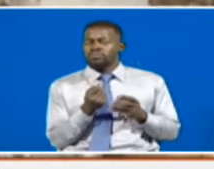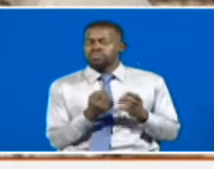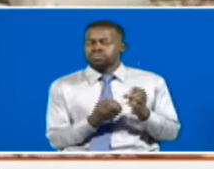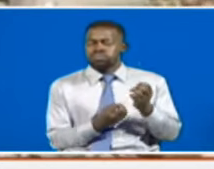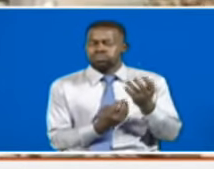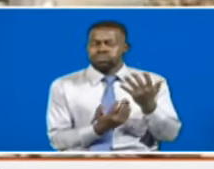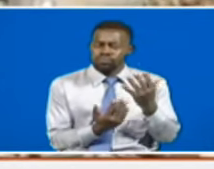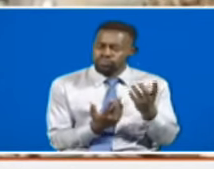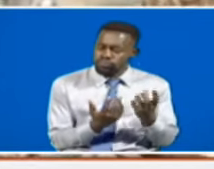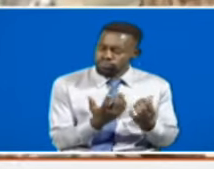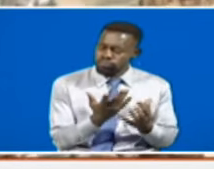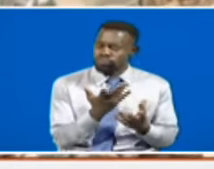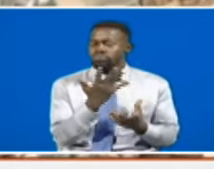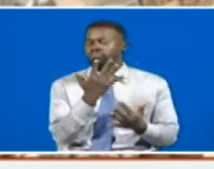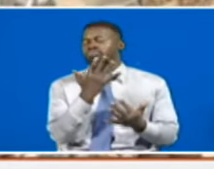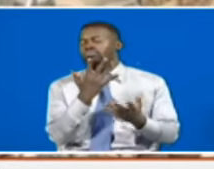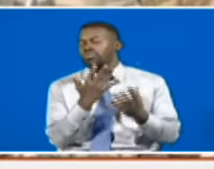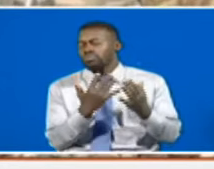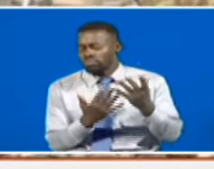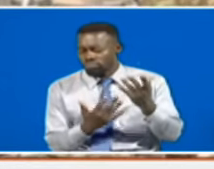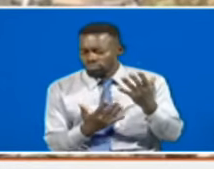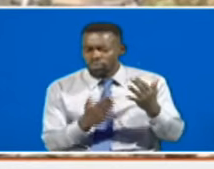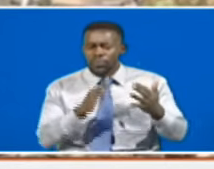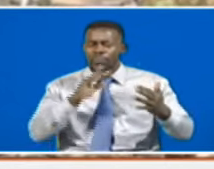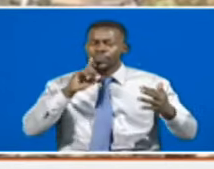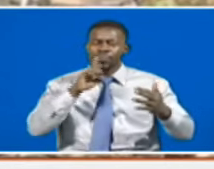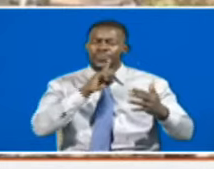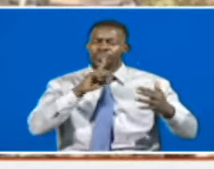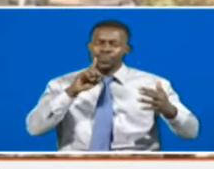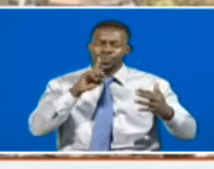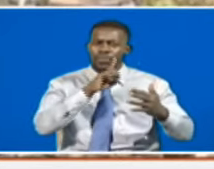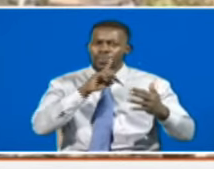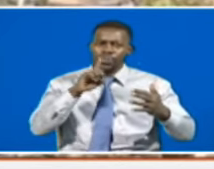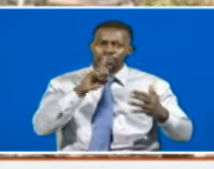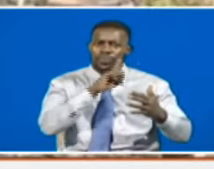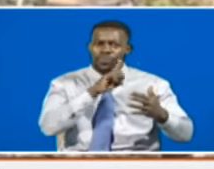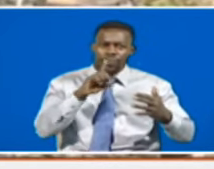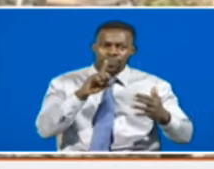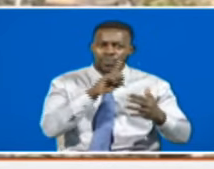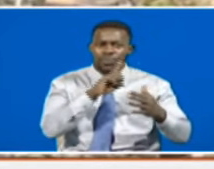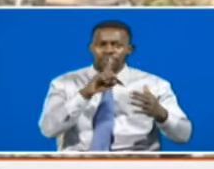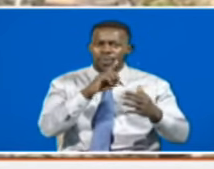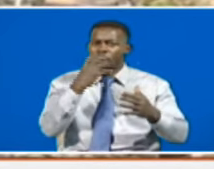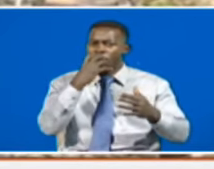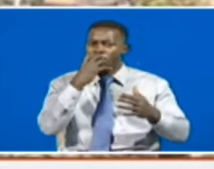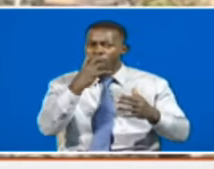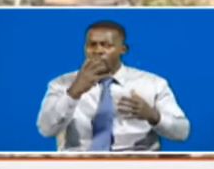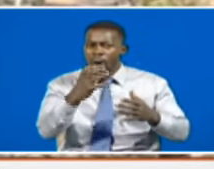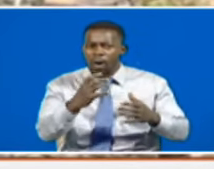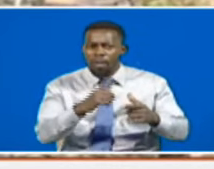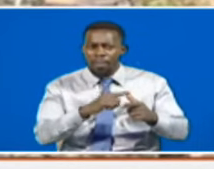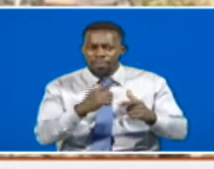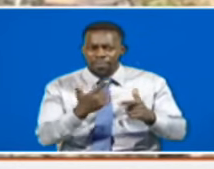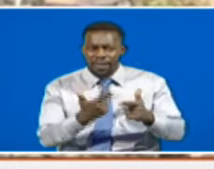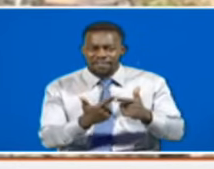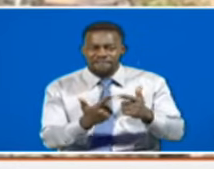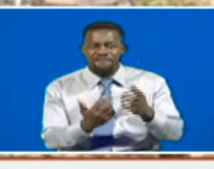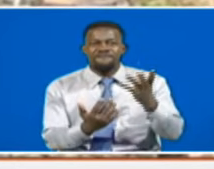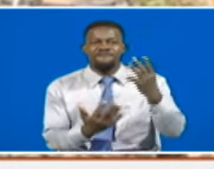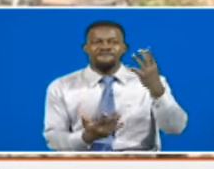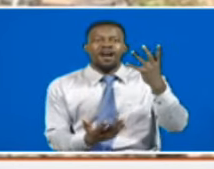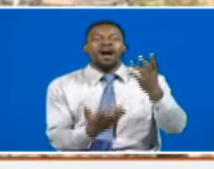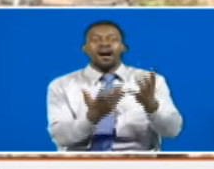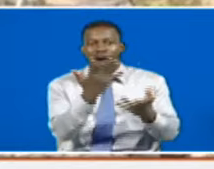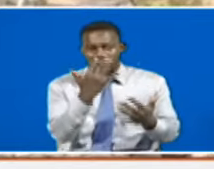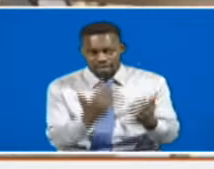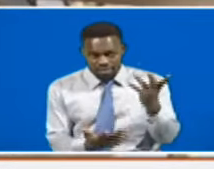ina bana yetu inaendelea kuwa moto. Vyenye bana inaendelea kuwa moto, inakuwa filaisi sana moto, nini